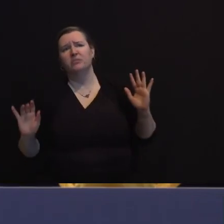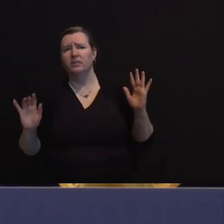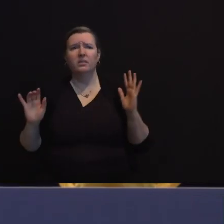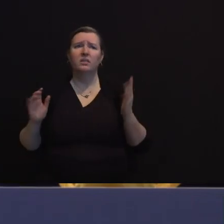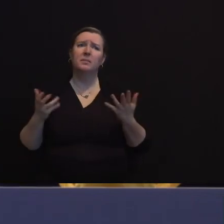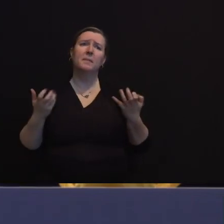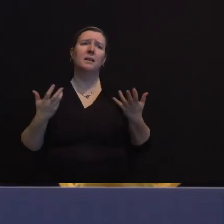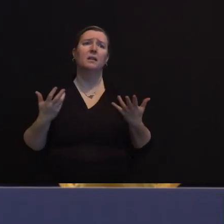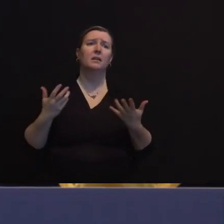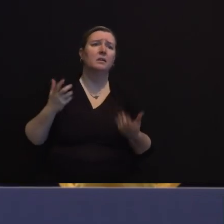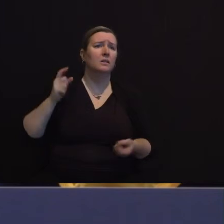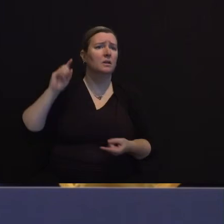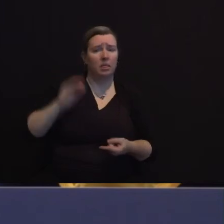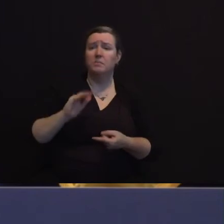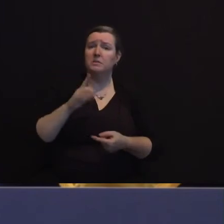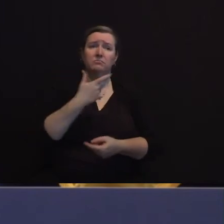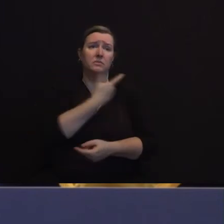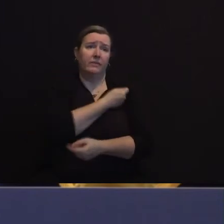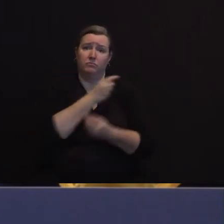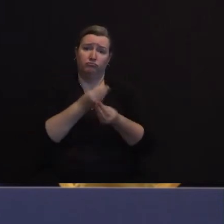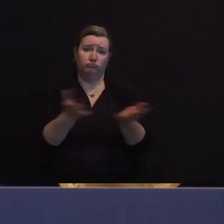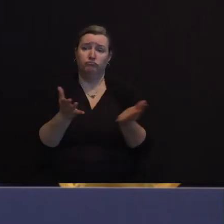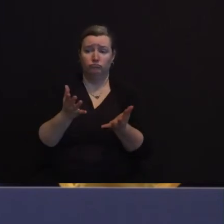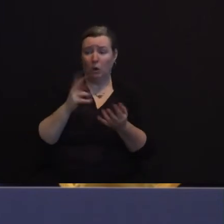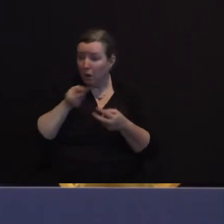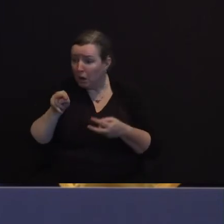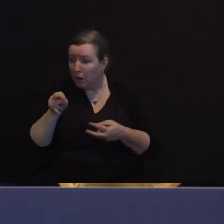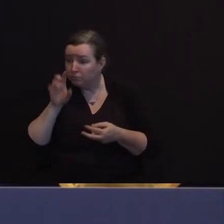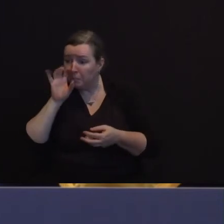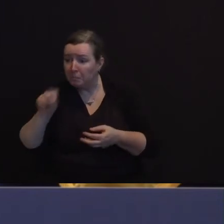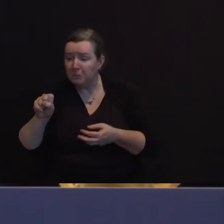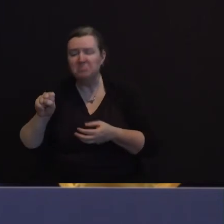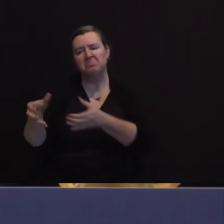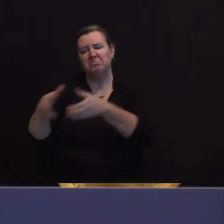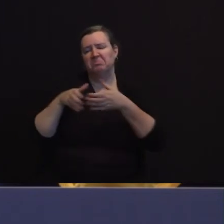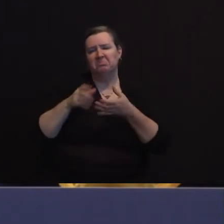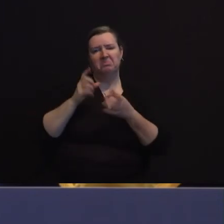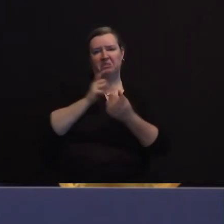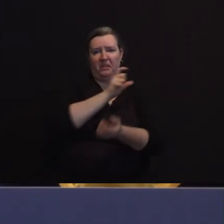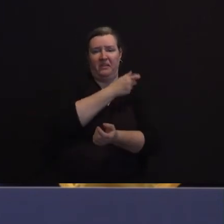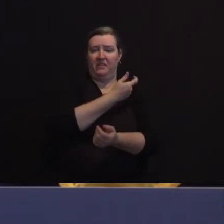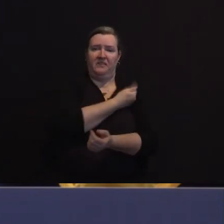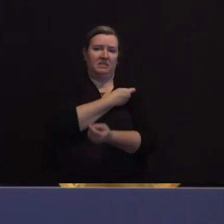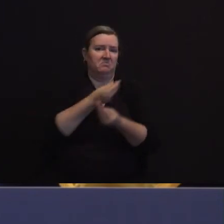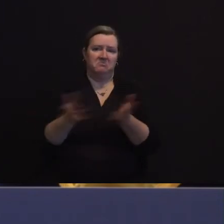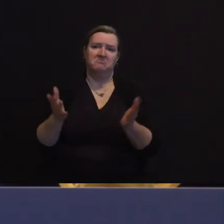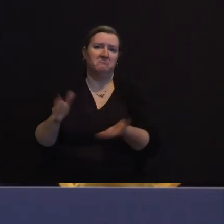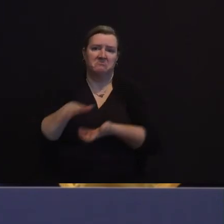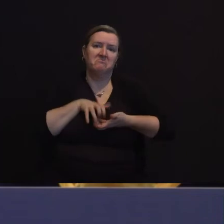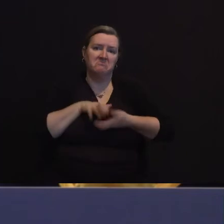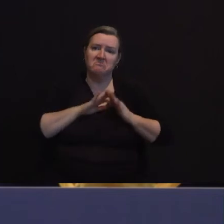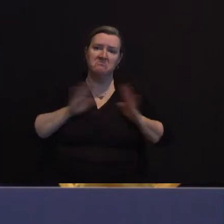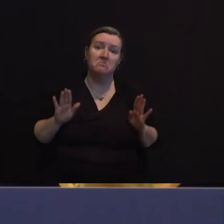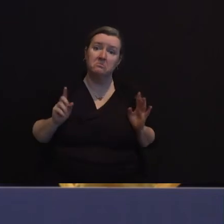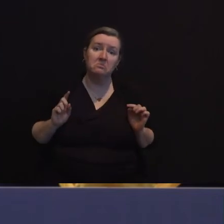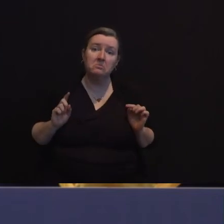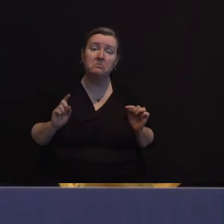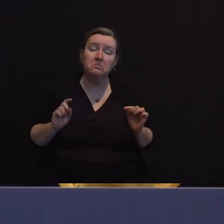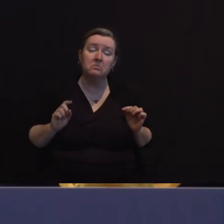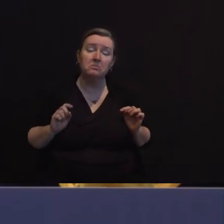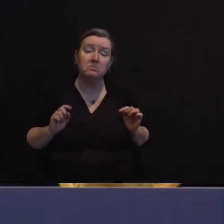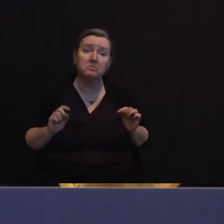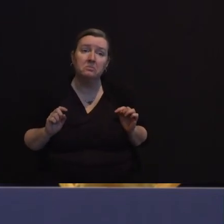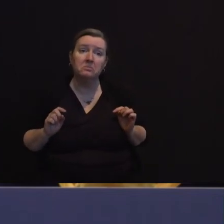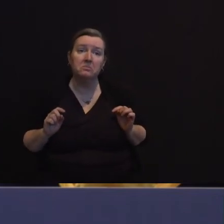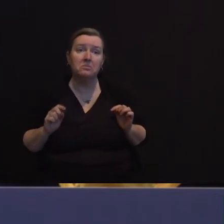want to make sure folks hear that loud and clear. Yeah, John Bramnick was also,